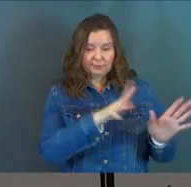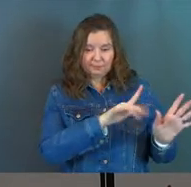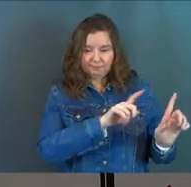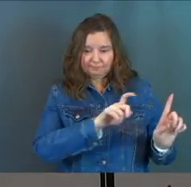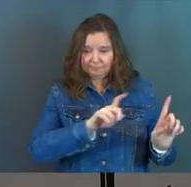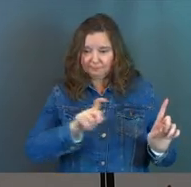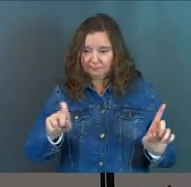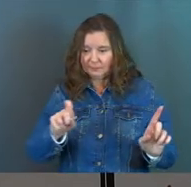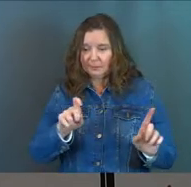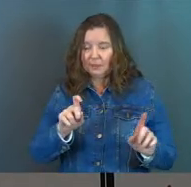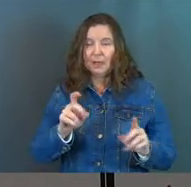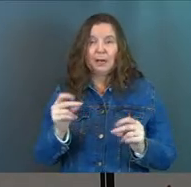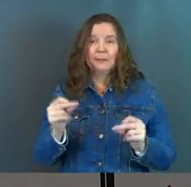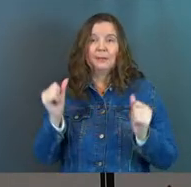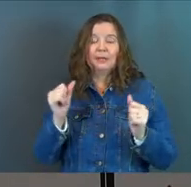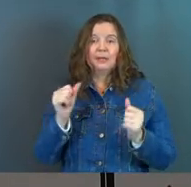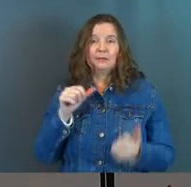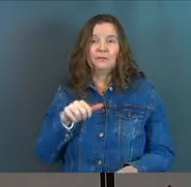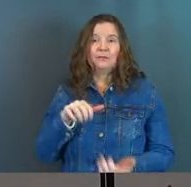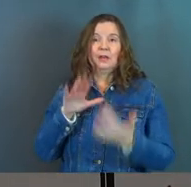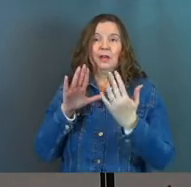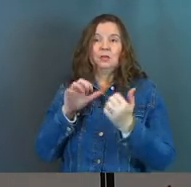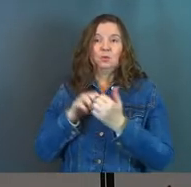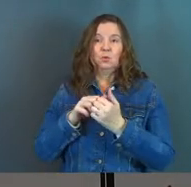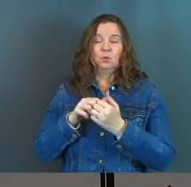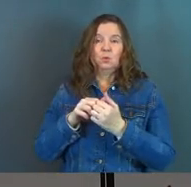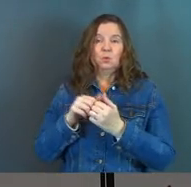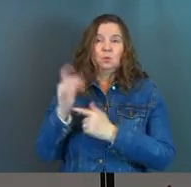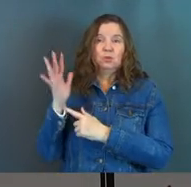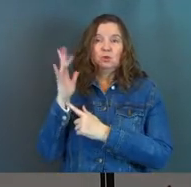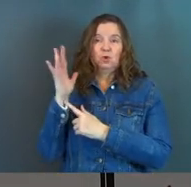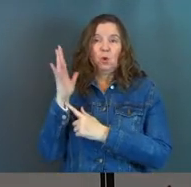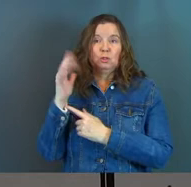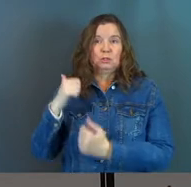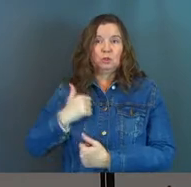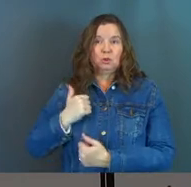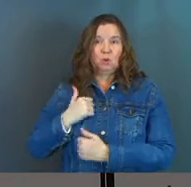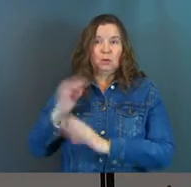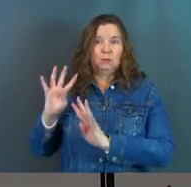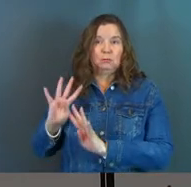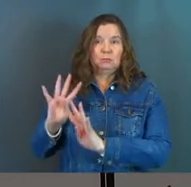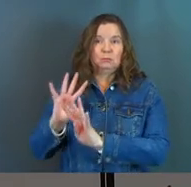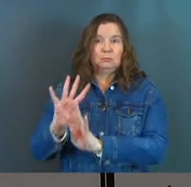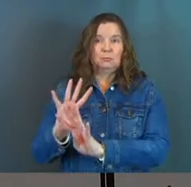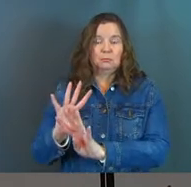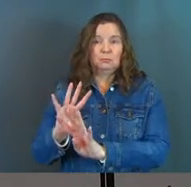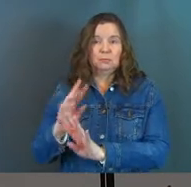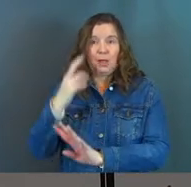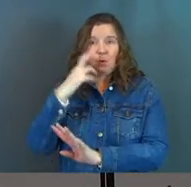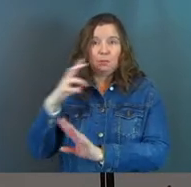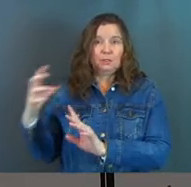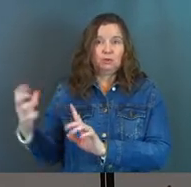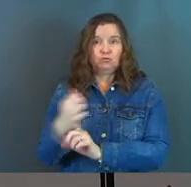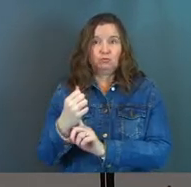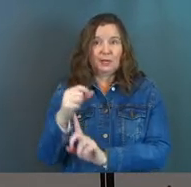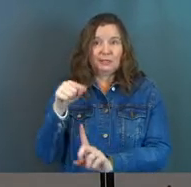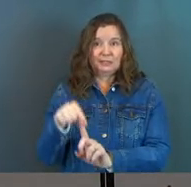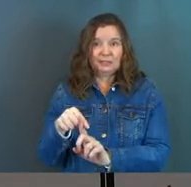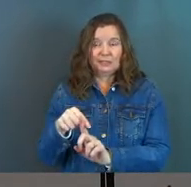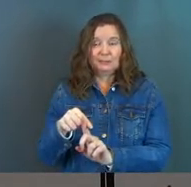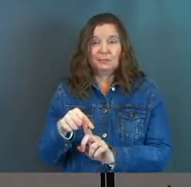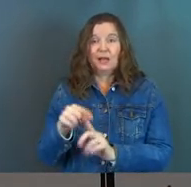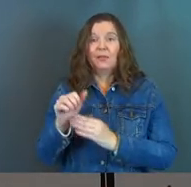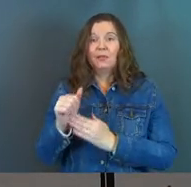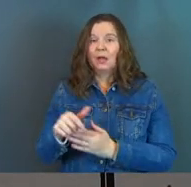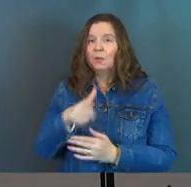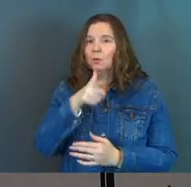Gethsemane, and he's immediately faced with torches and soldiers. And Romans come, and they arrest him, and they're guided